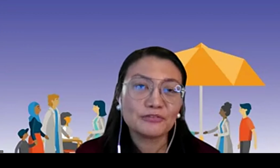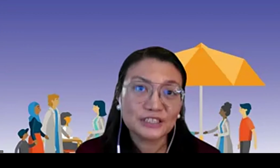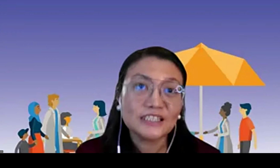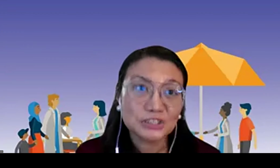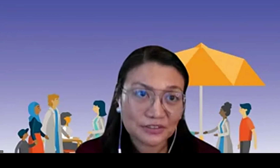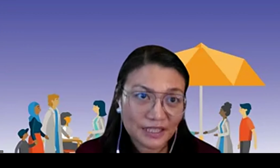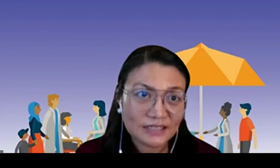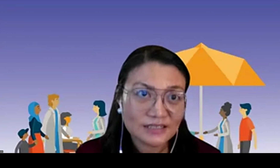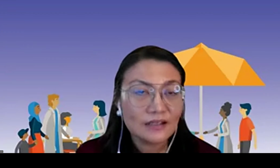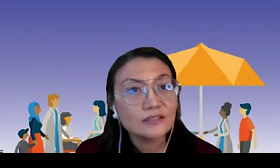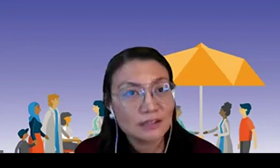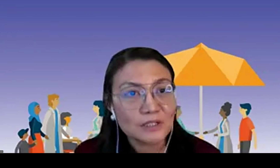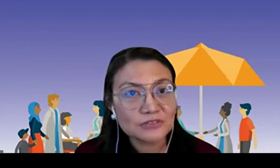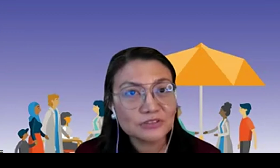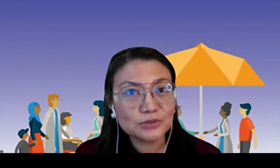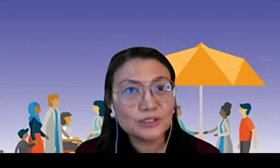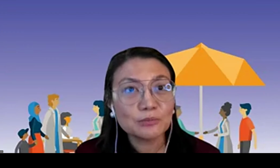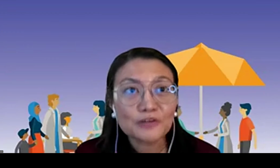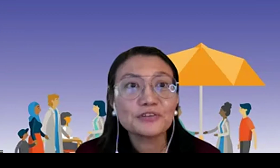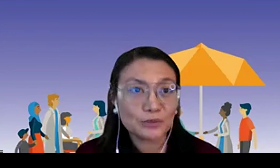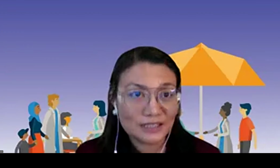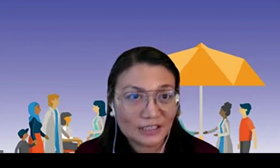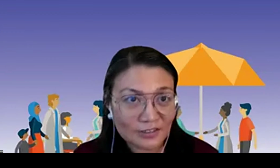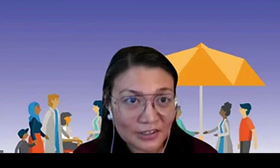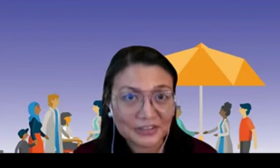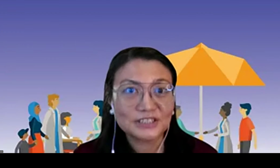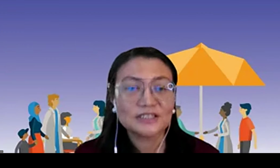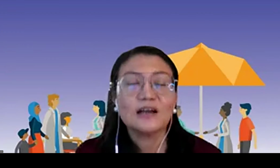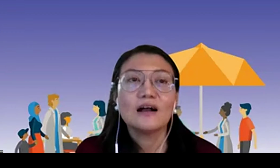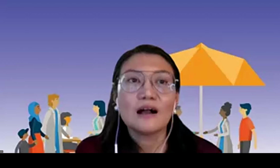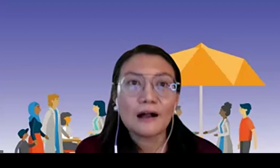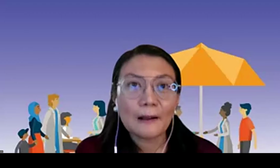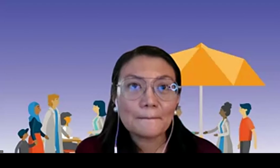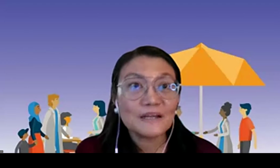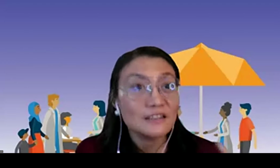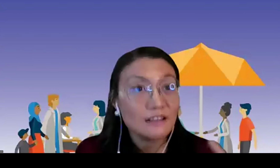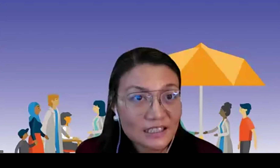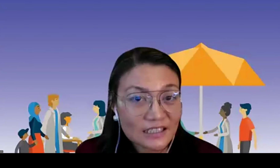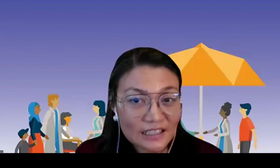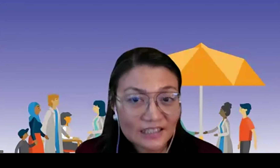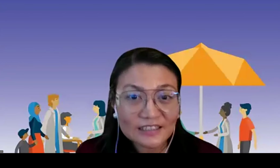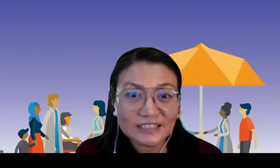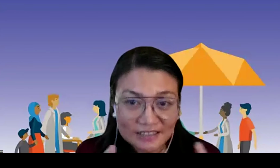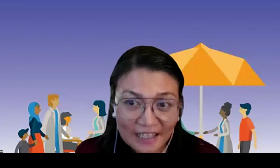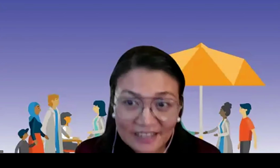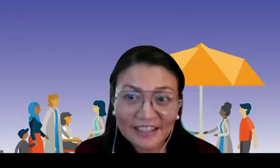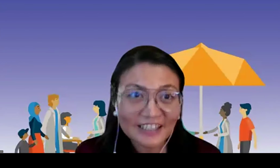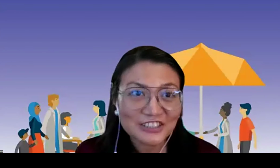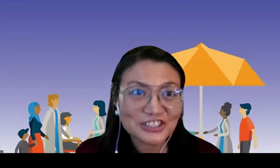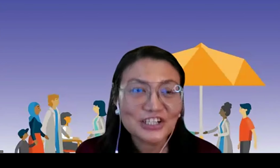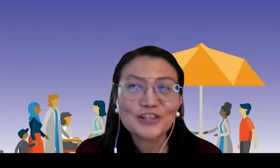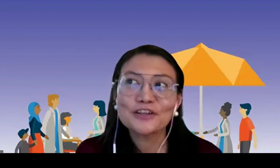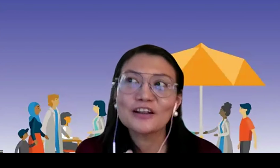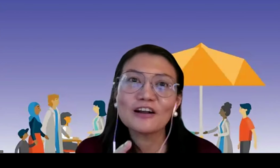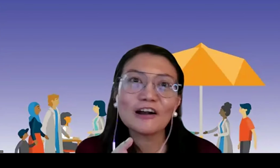pay for these surveys, some countries do it more frequently than others. Luckily, in this day and